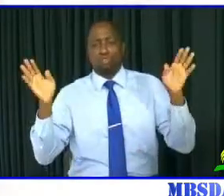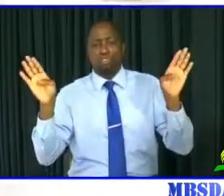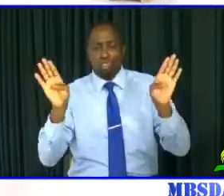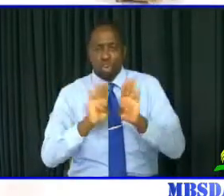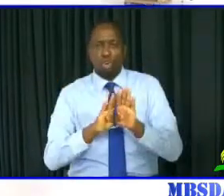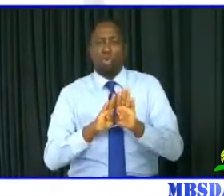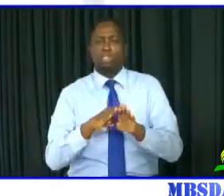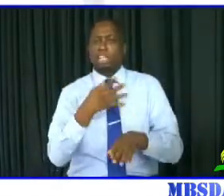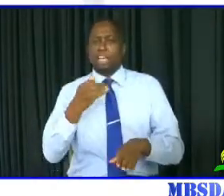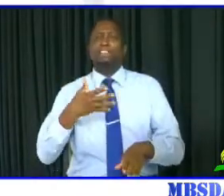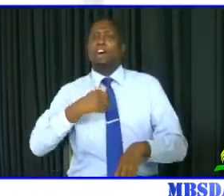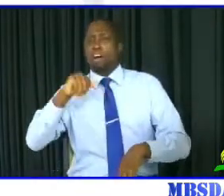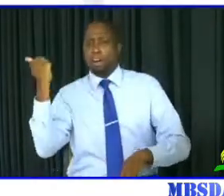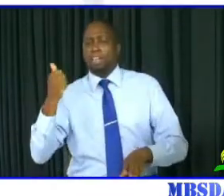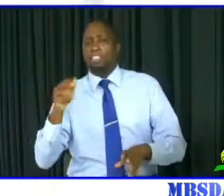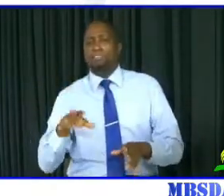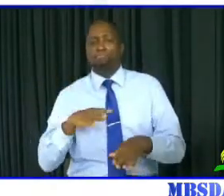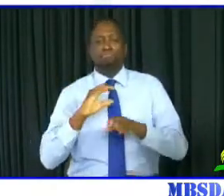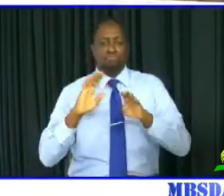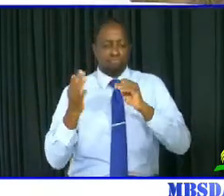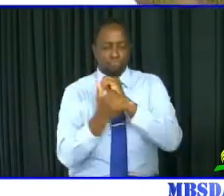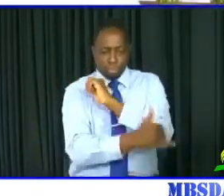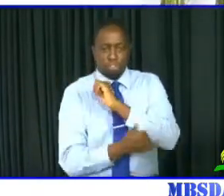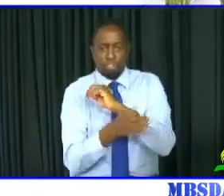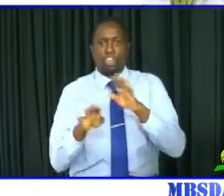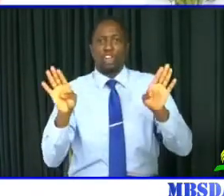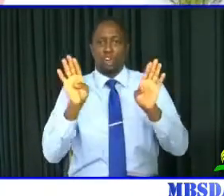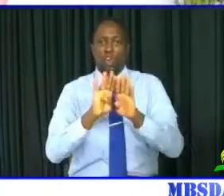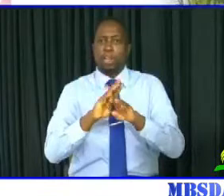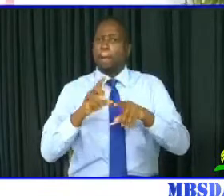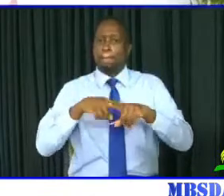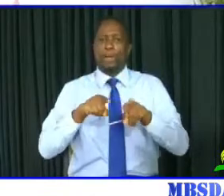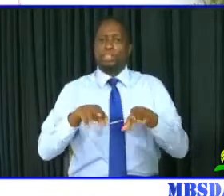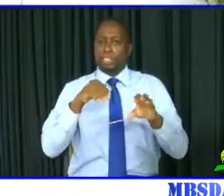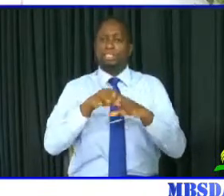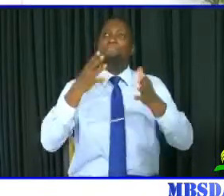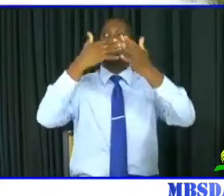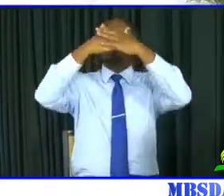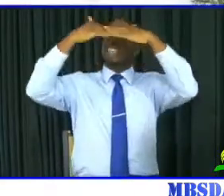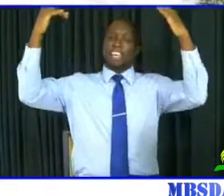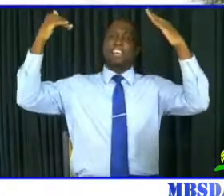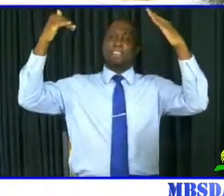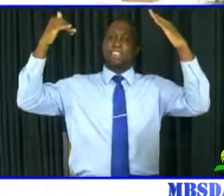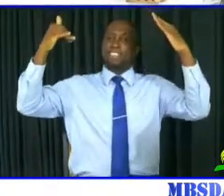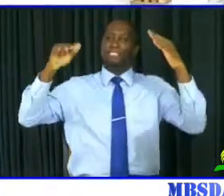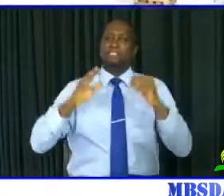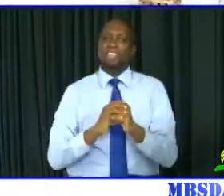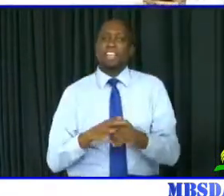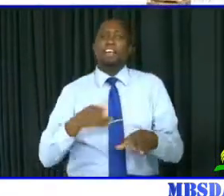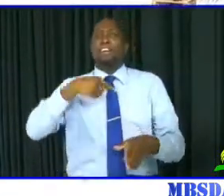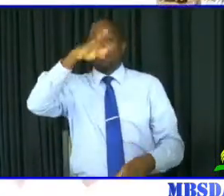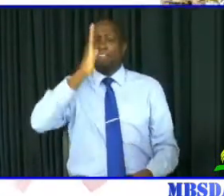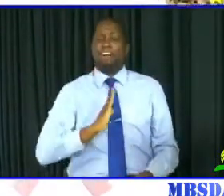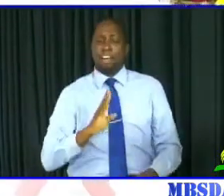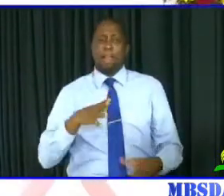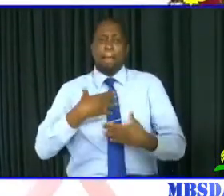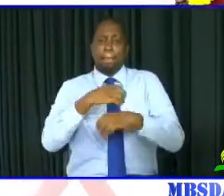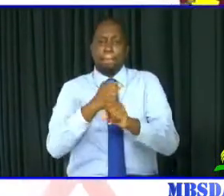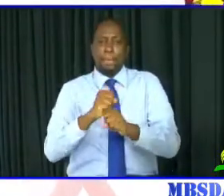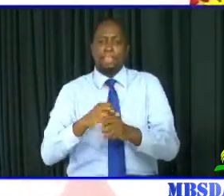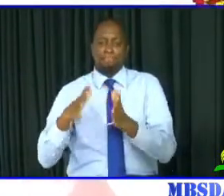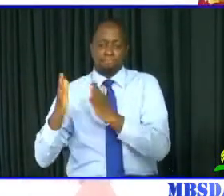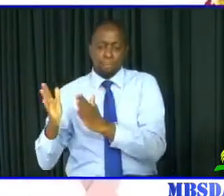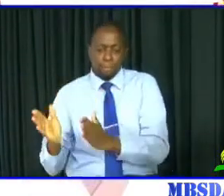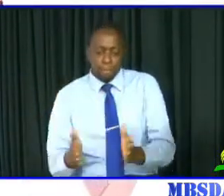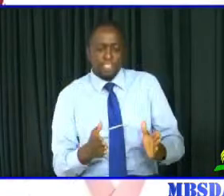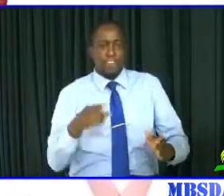the kingdom of God, God the Almighty makes all provision and does not need anybody in